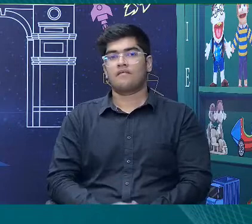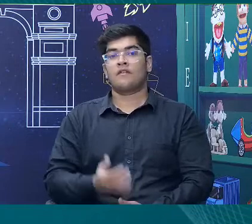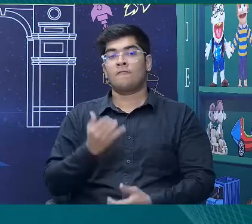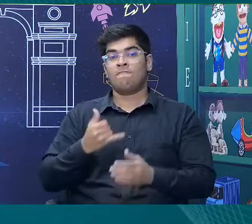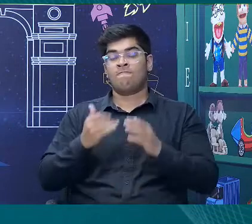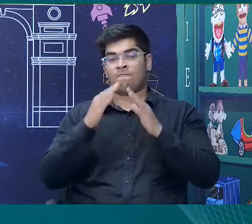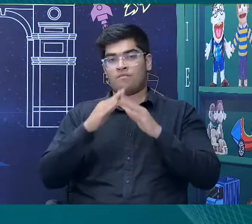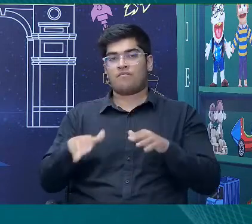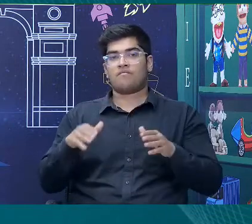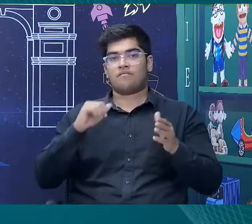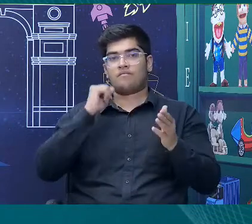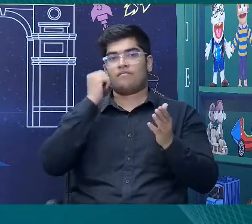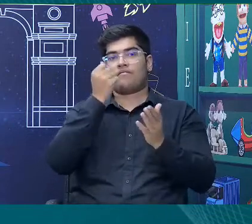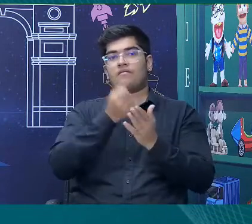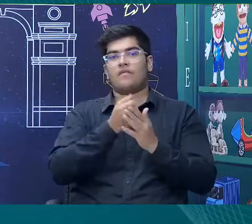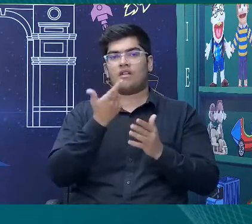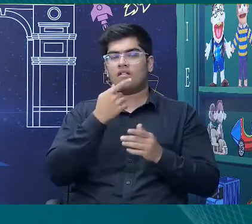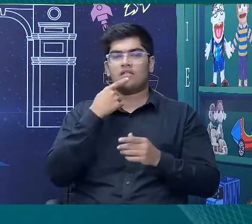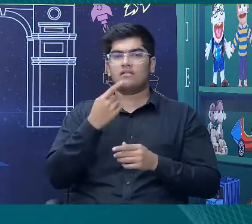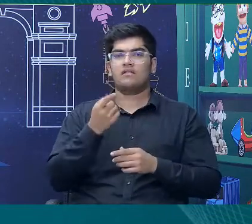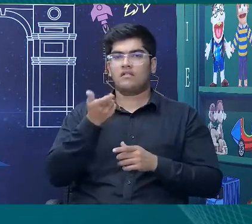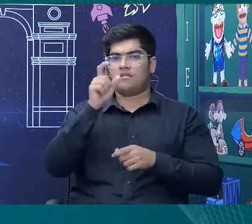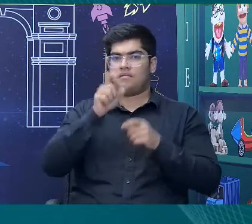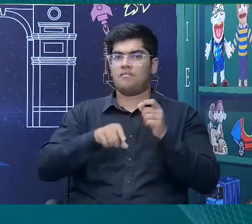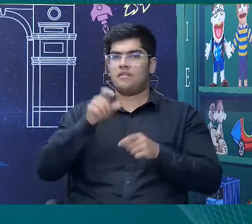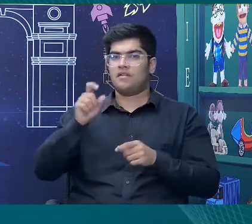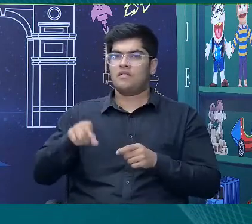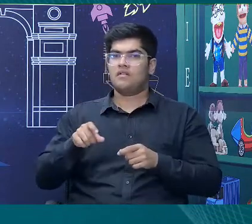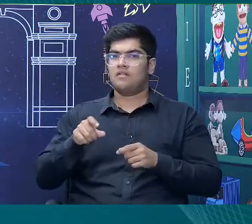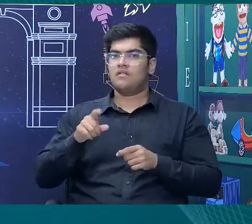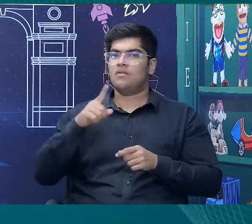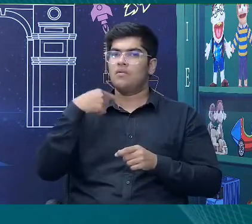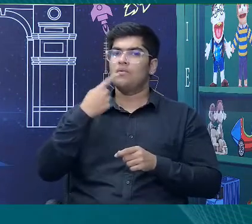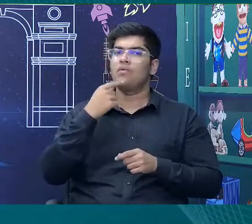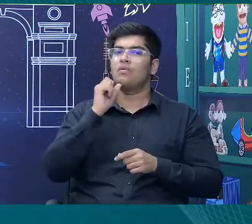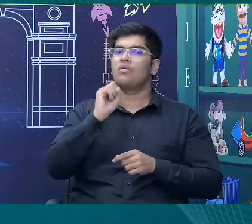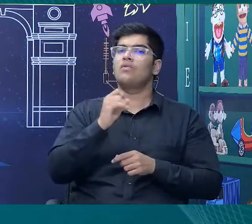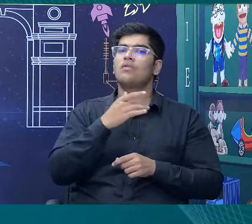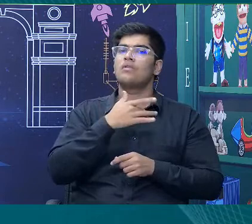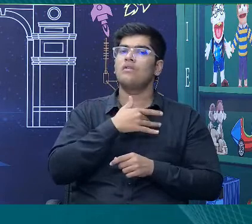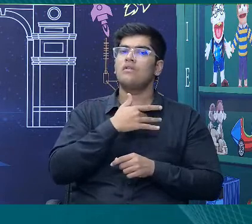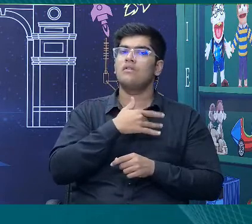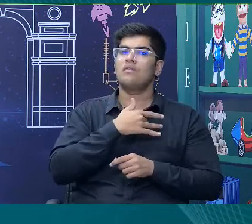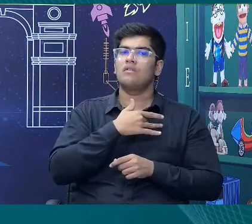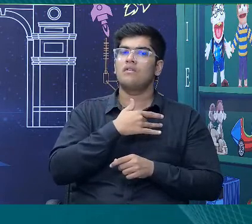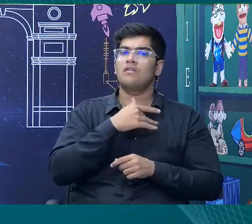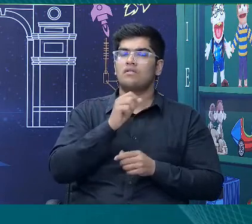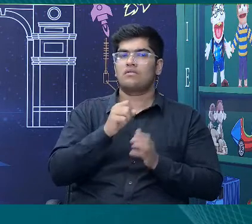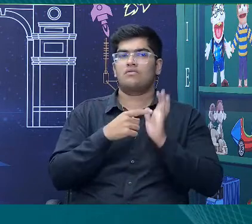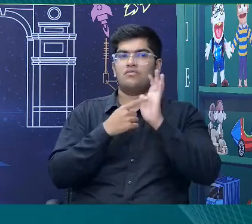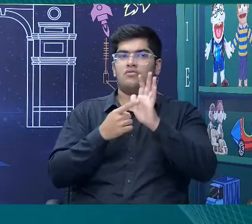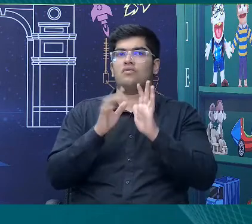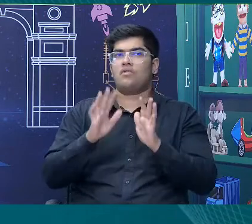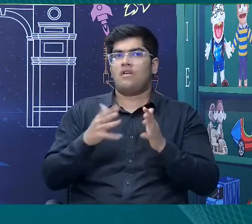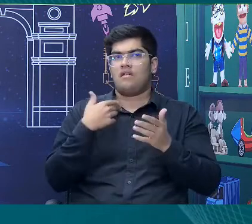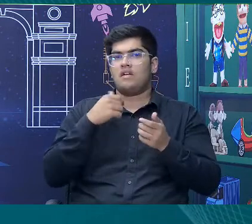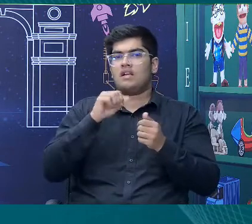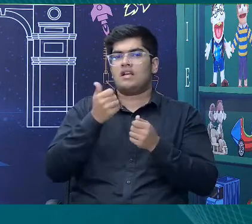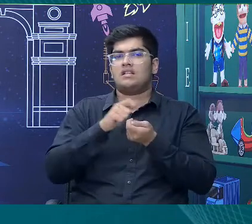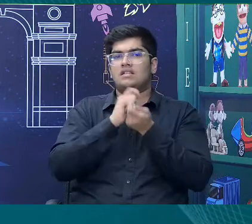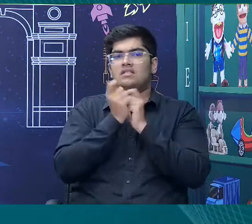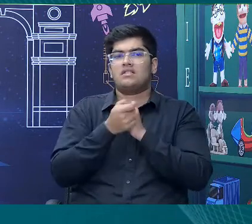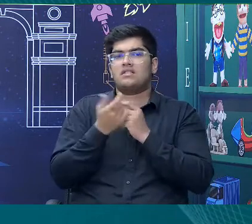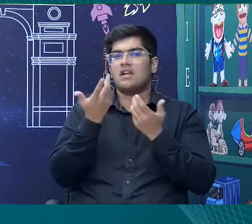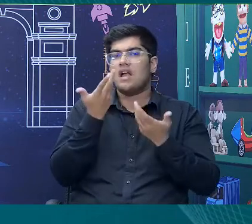manor. Yeah. Yes, you were saying? So they are the people who has their kindness. People shows their kindness, so we can change anybody, you know, if